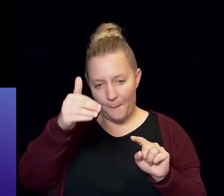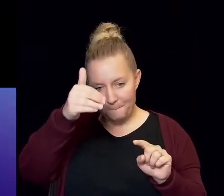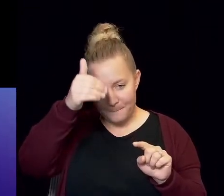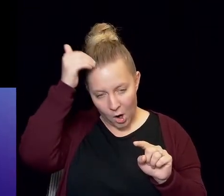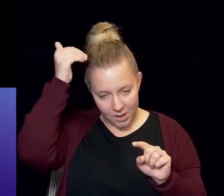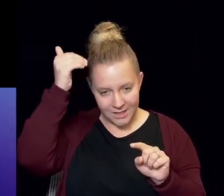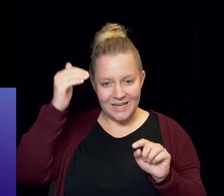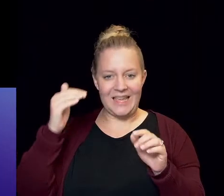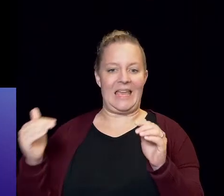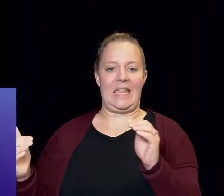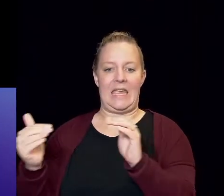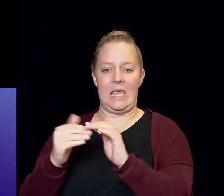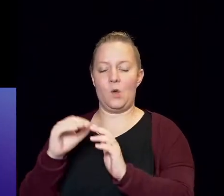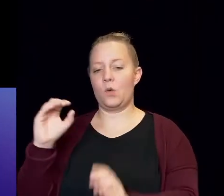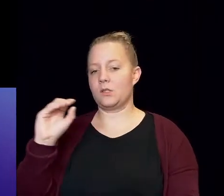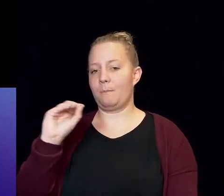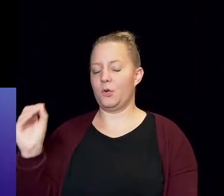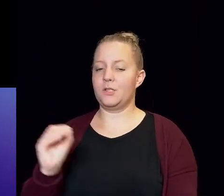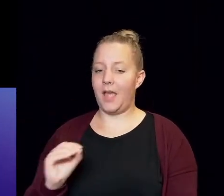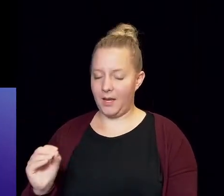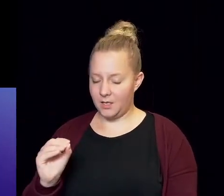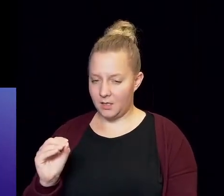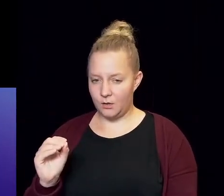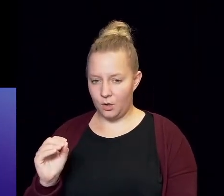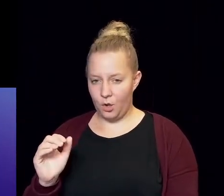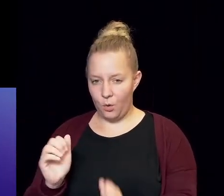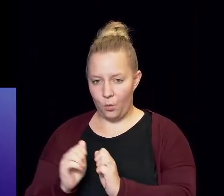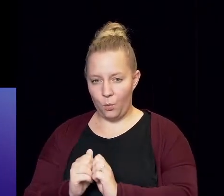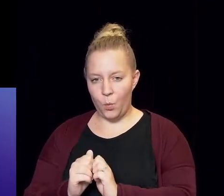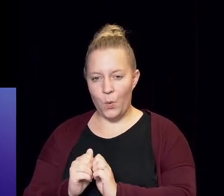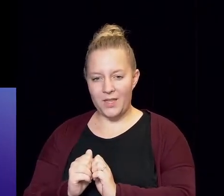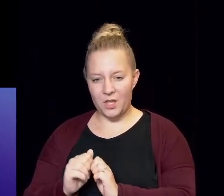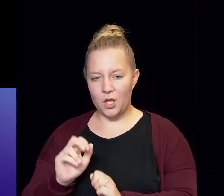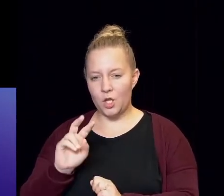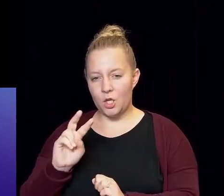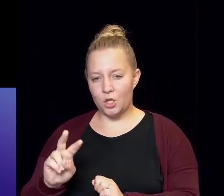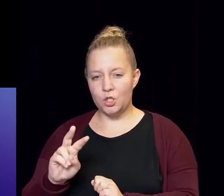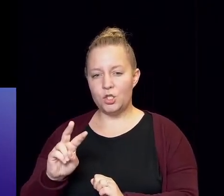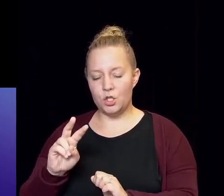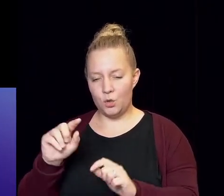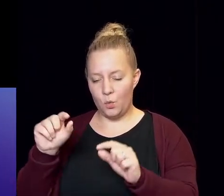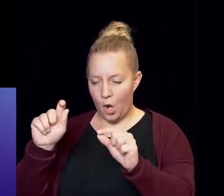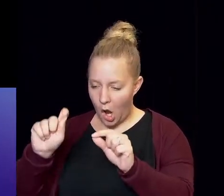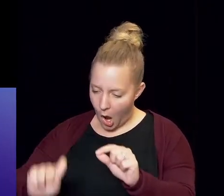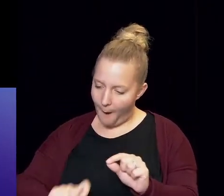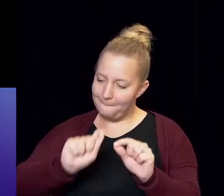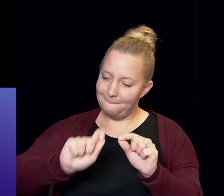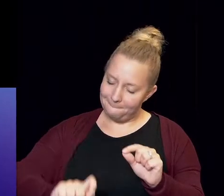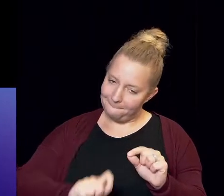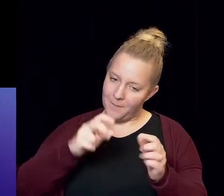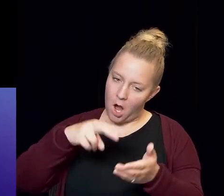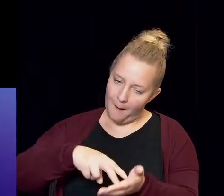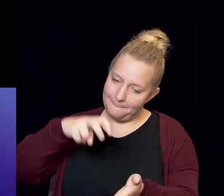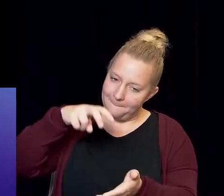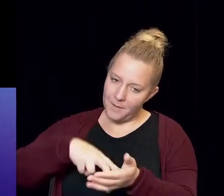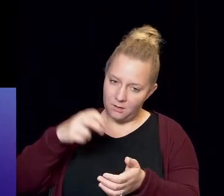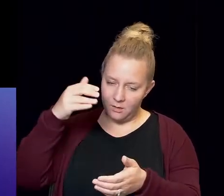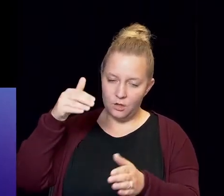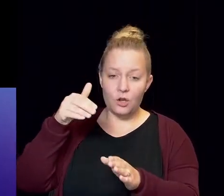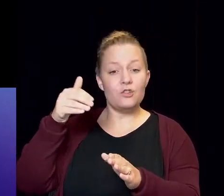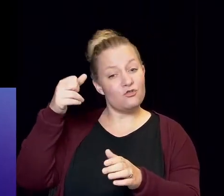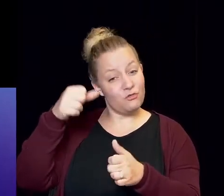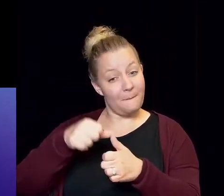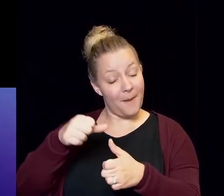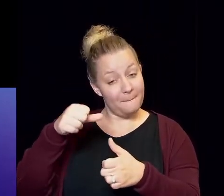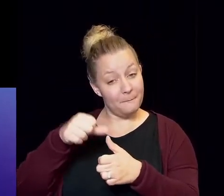equals percent with the two hops to remind you that when we use percents in equations, we use the decimal form. So